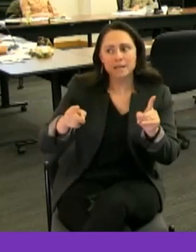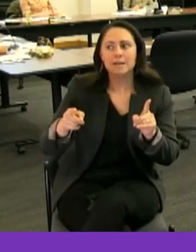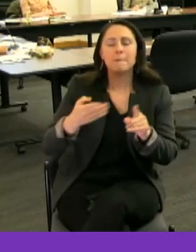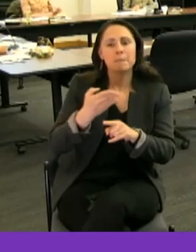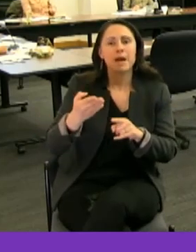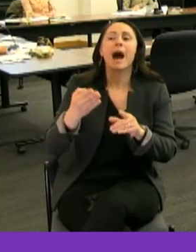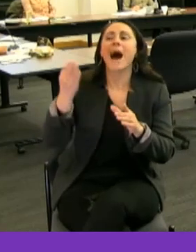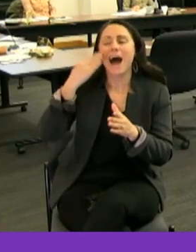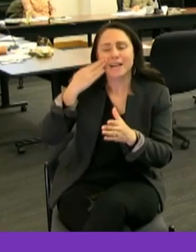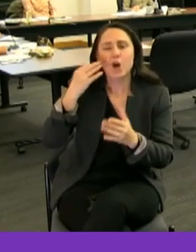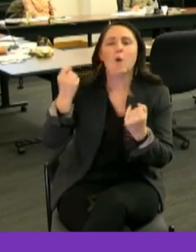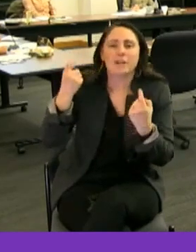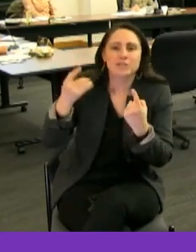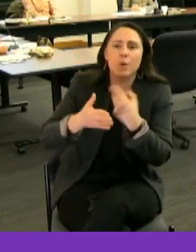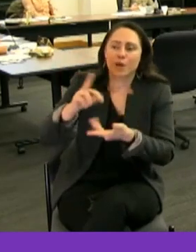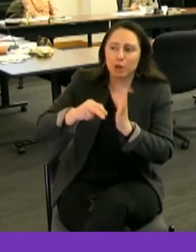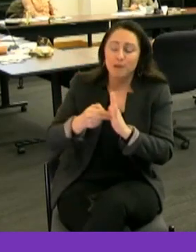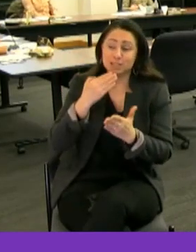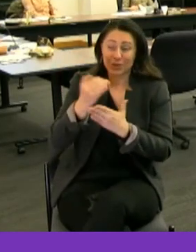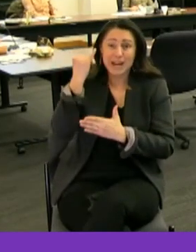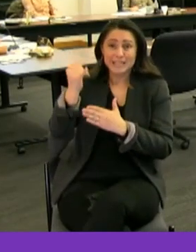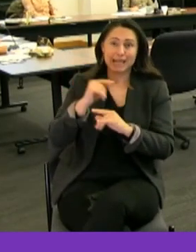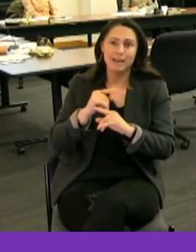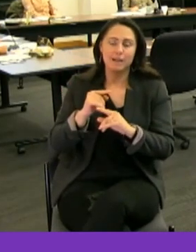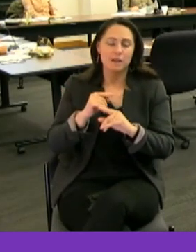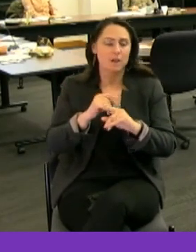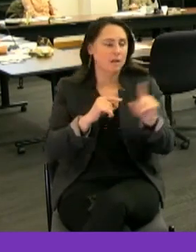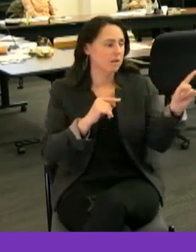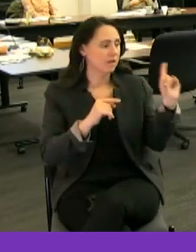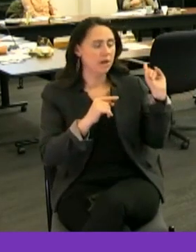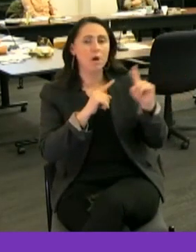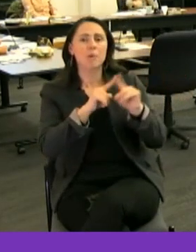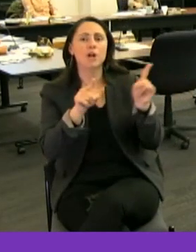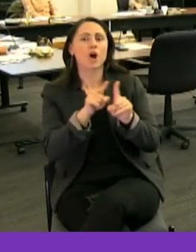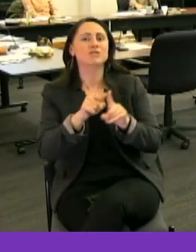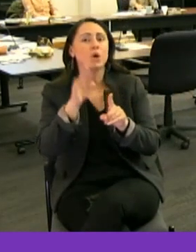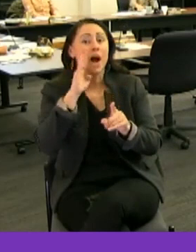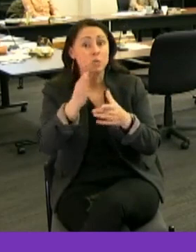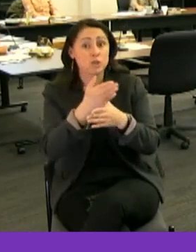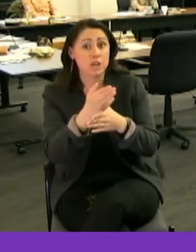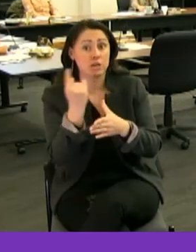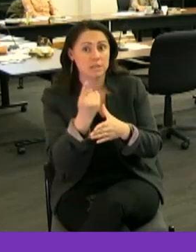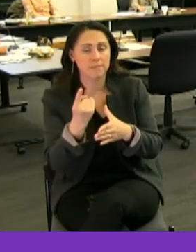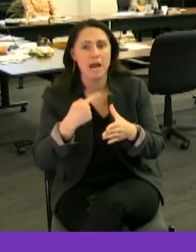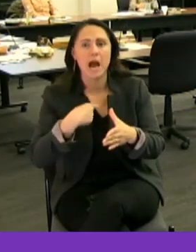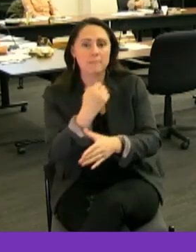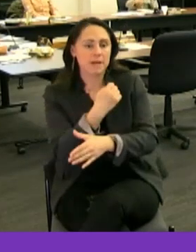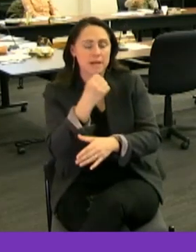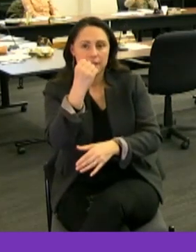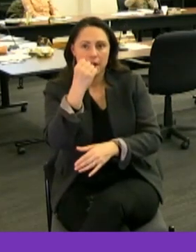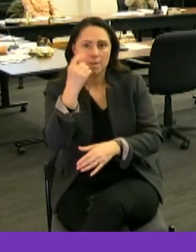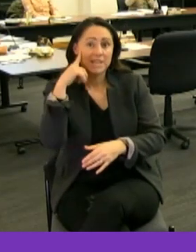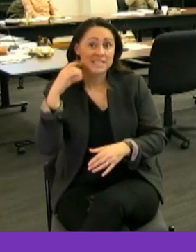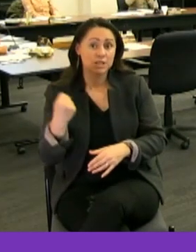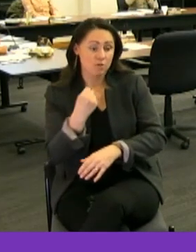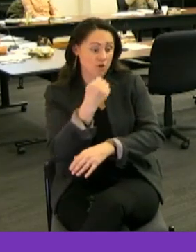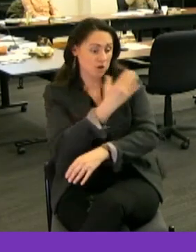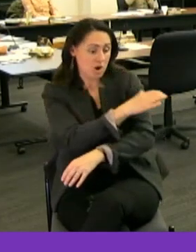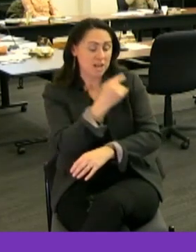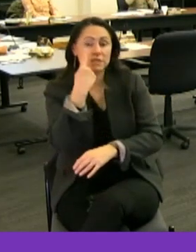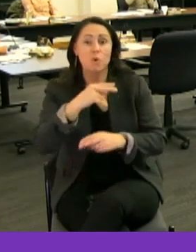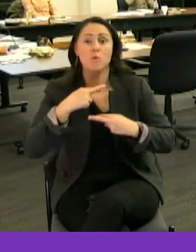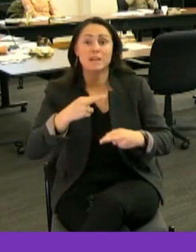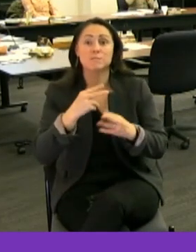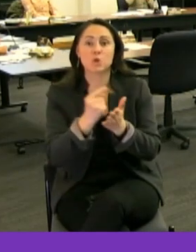can't. I know where you're going, and it's a good idea. Right, but as an FYI, I'm going to share this because I'm at Silver Cross for respiratory therapy.